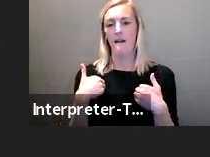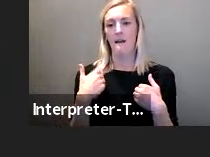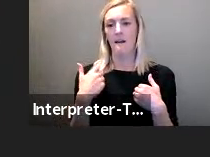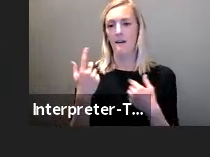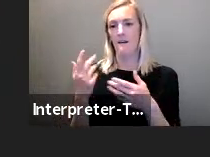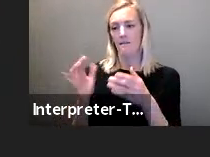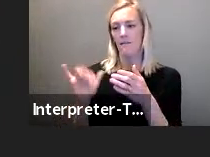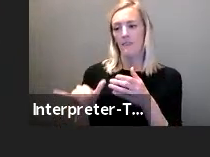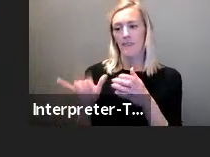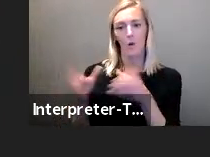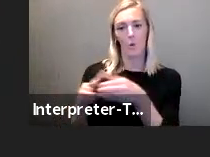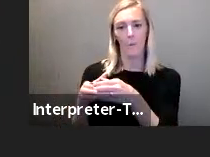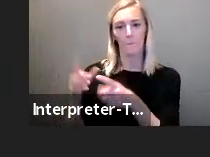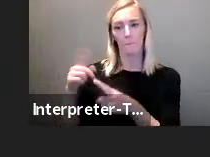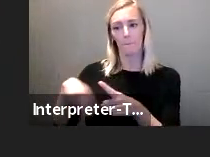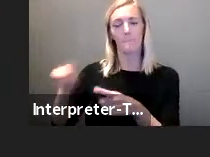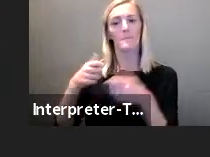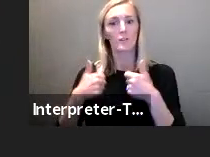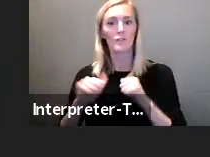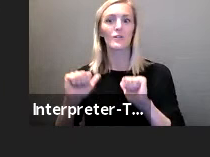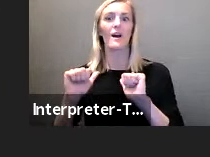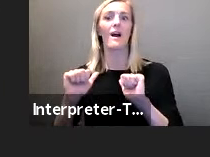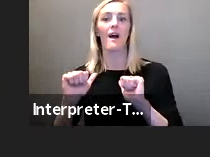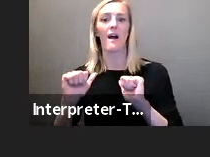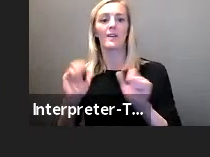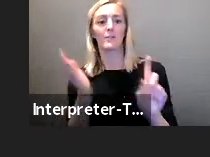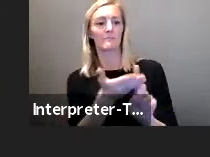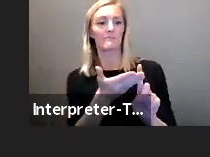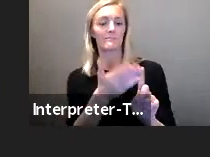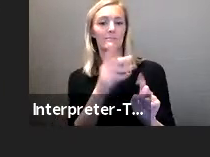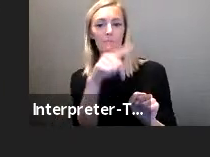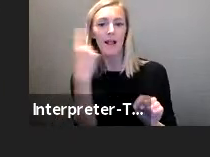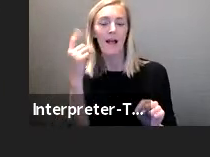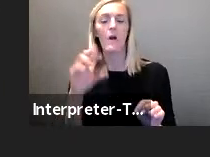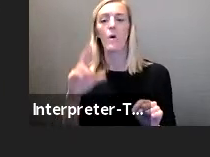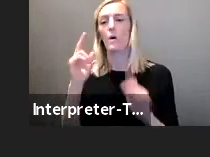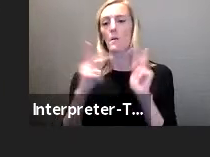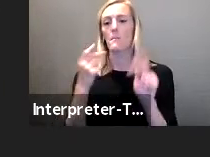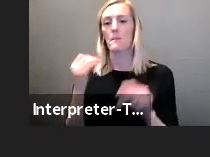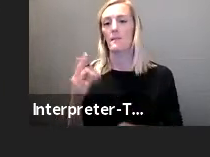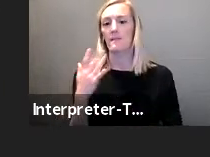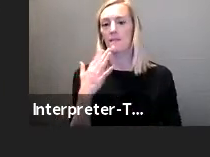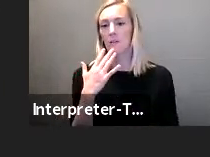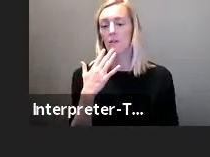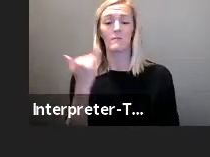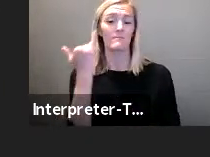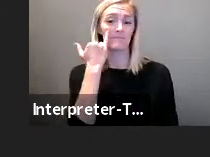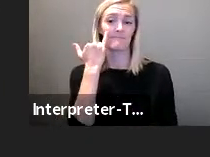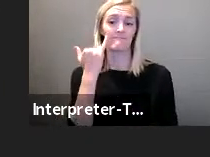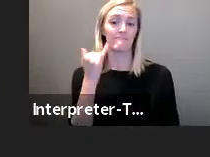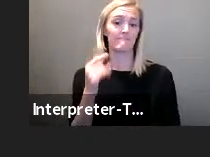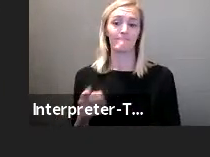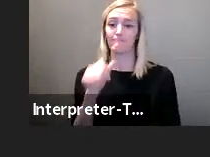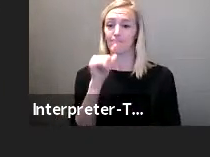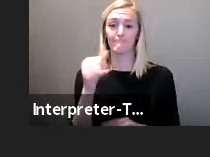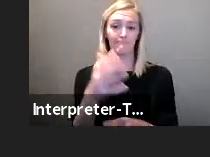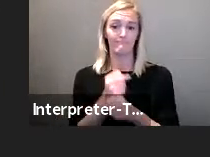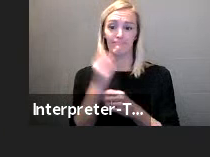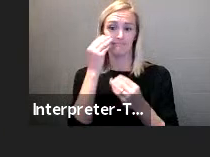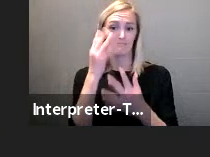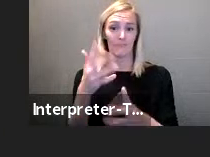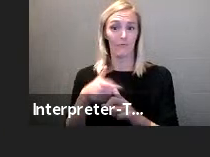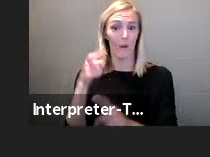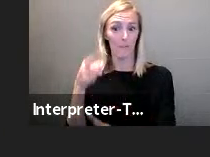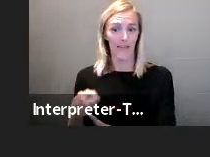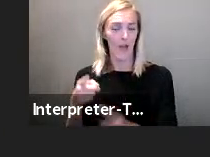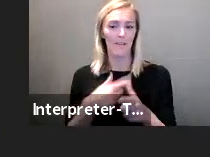that is trying to appeal to African Americans or people of color. And if you're not getting your information from there, where are you